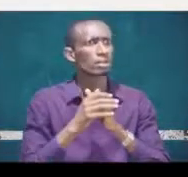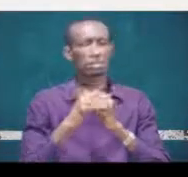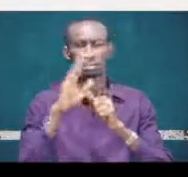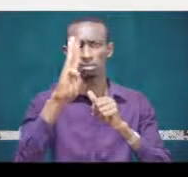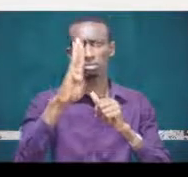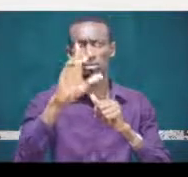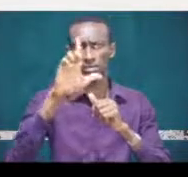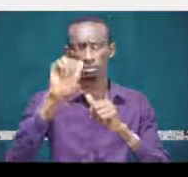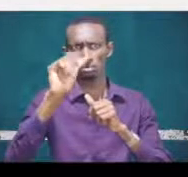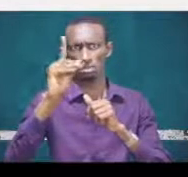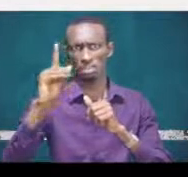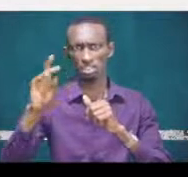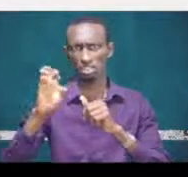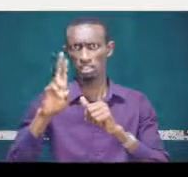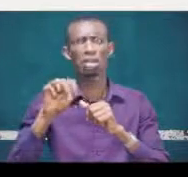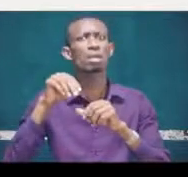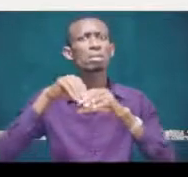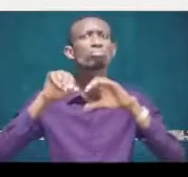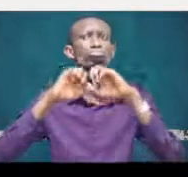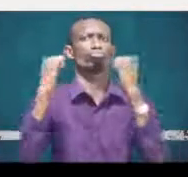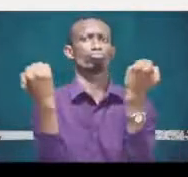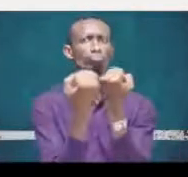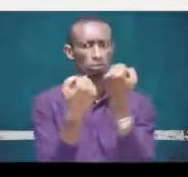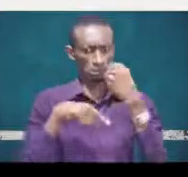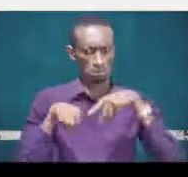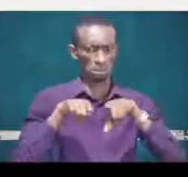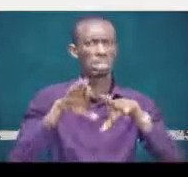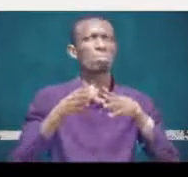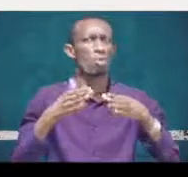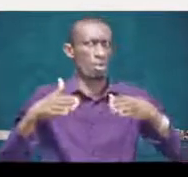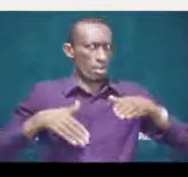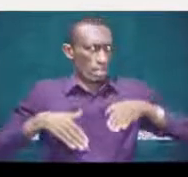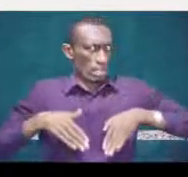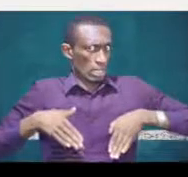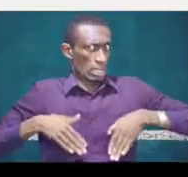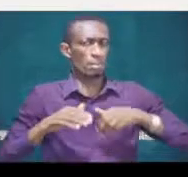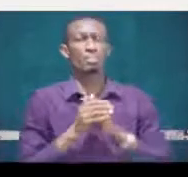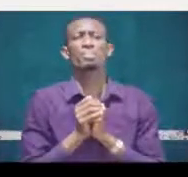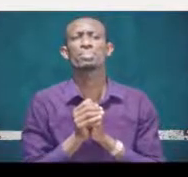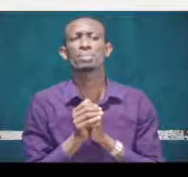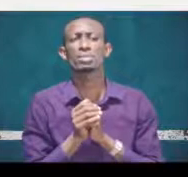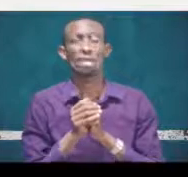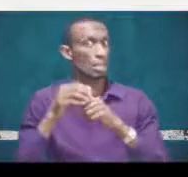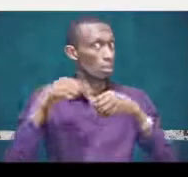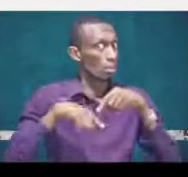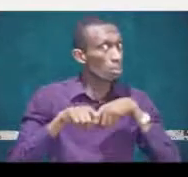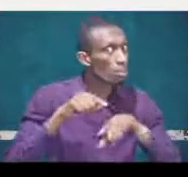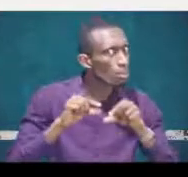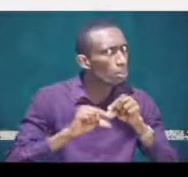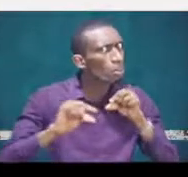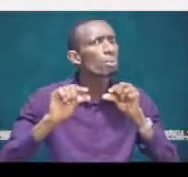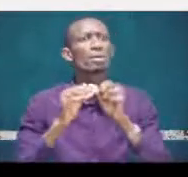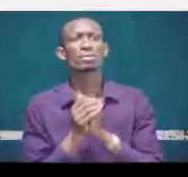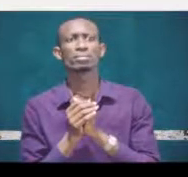part of urinary system, where we talk about kidneys, ureters, bladder, and urethra.